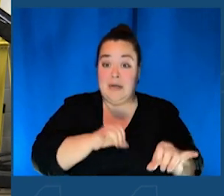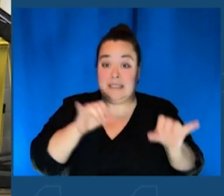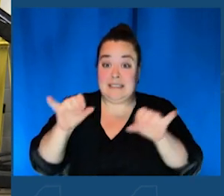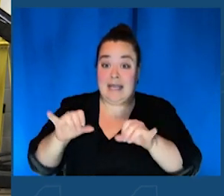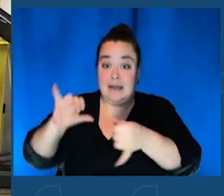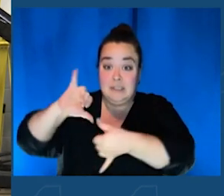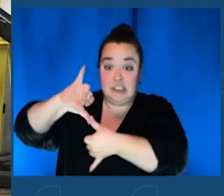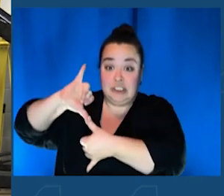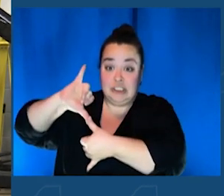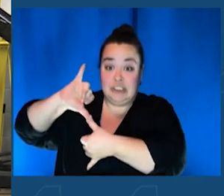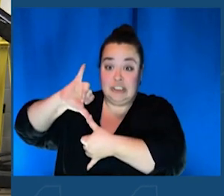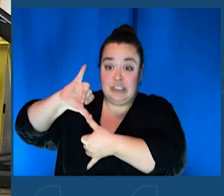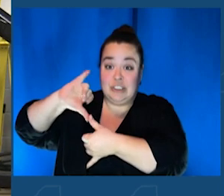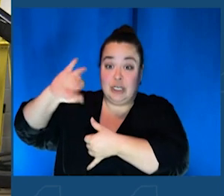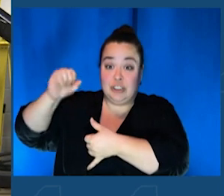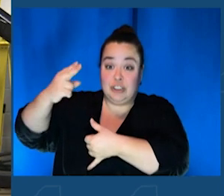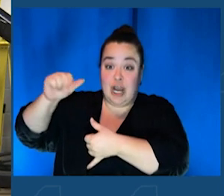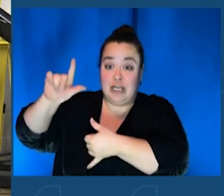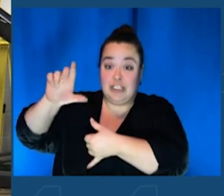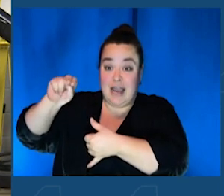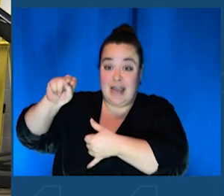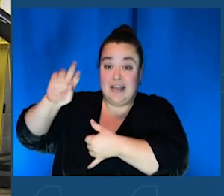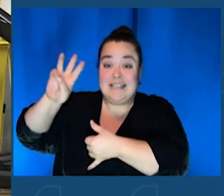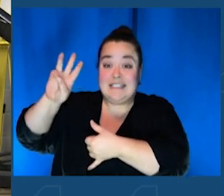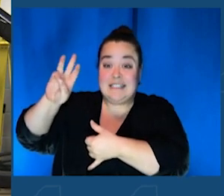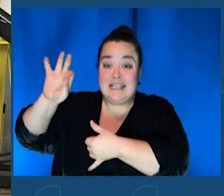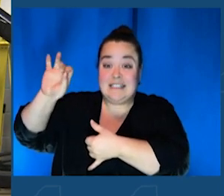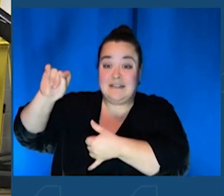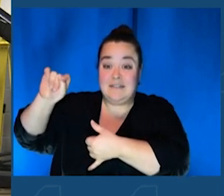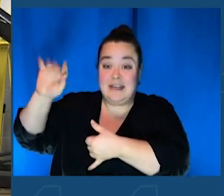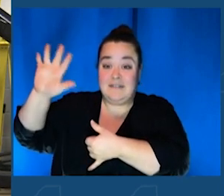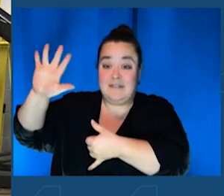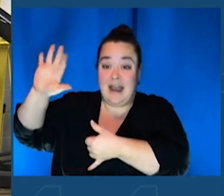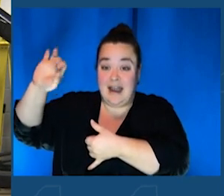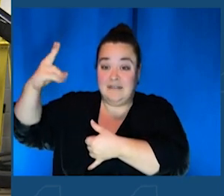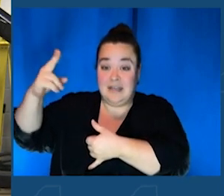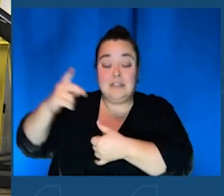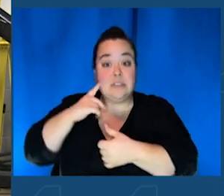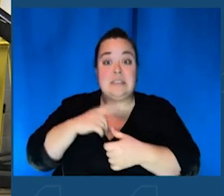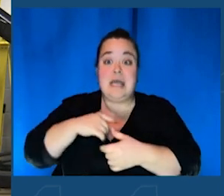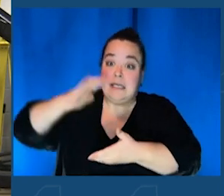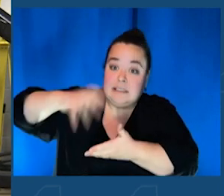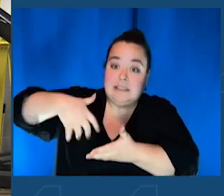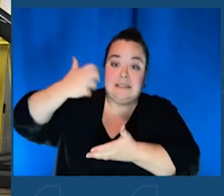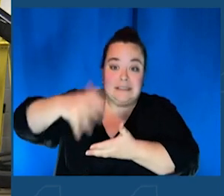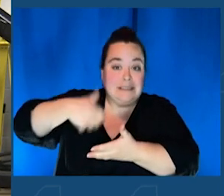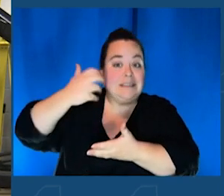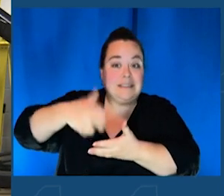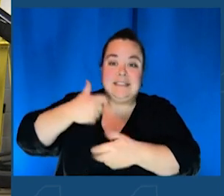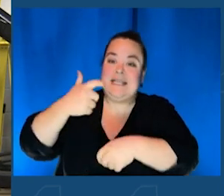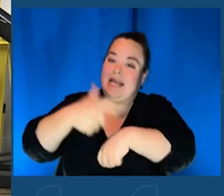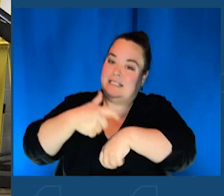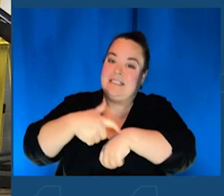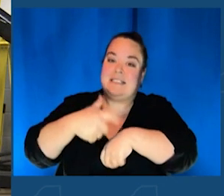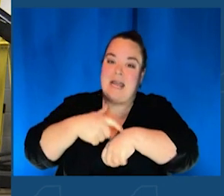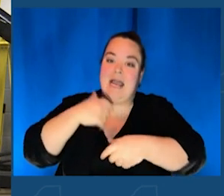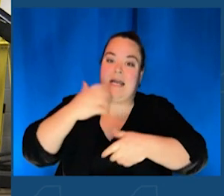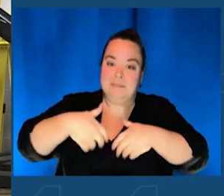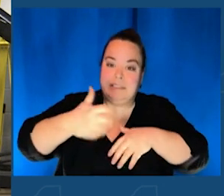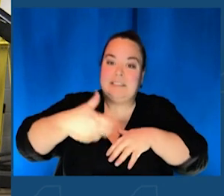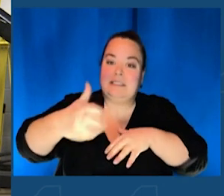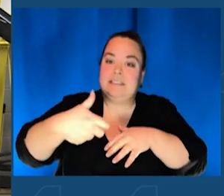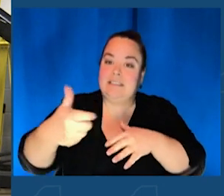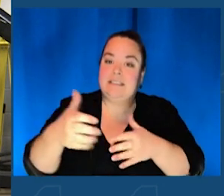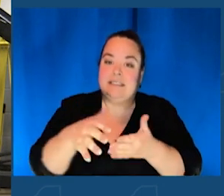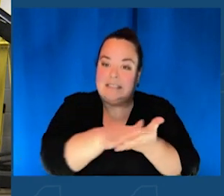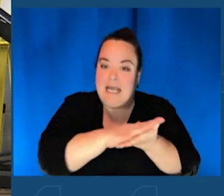which is 6'5", it's going to take some time to get in there and clean out the neighborhoods. So on behalf of the